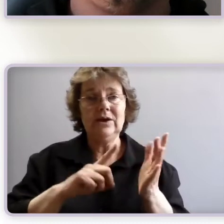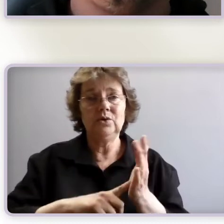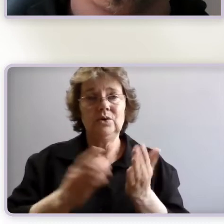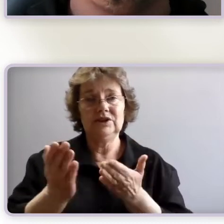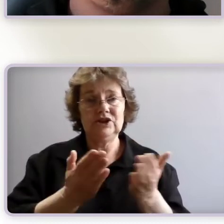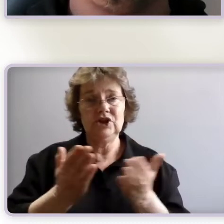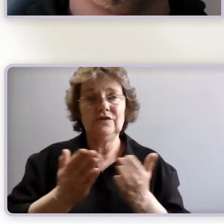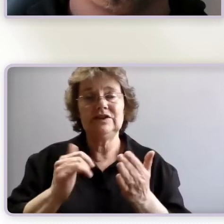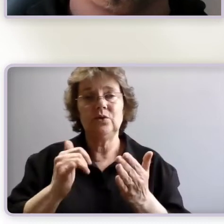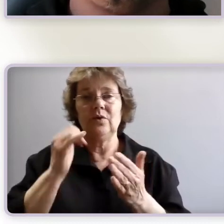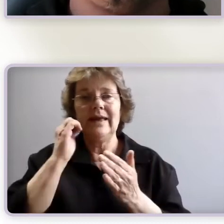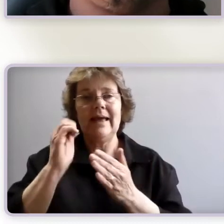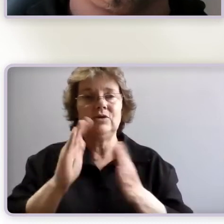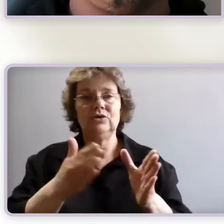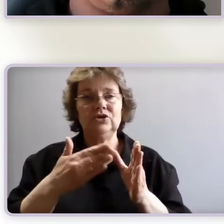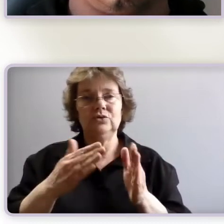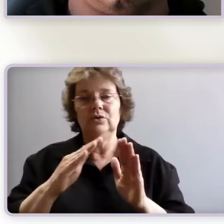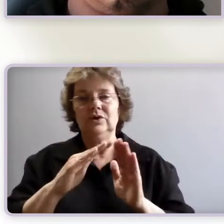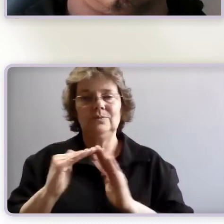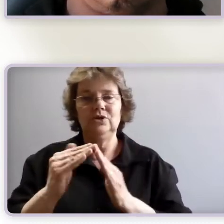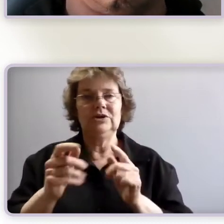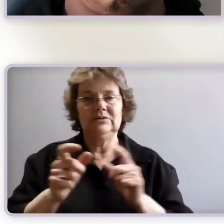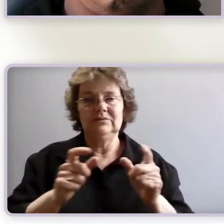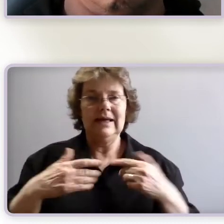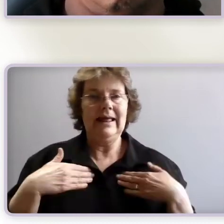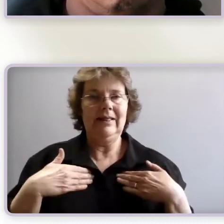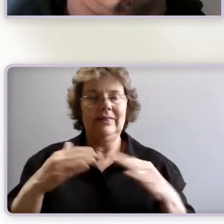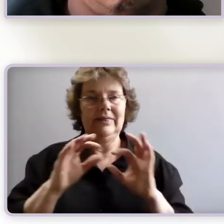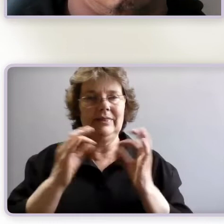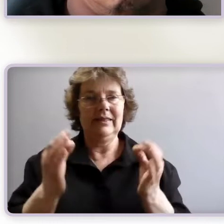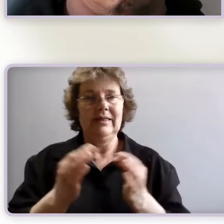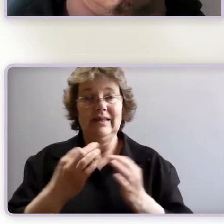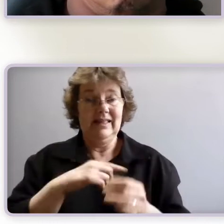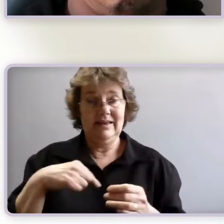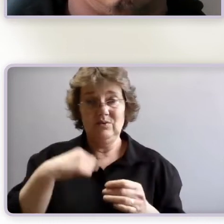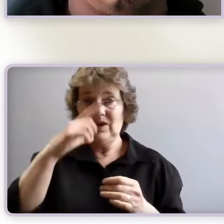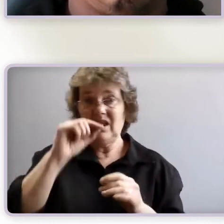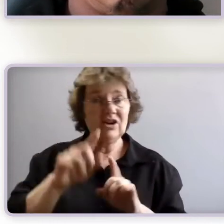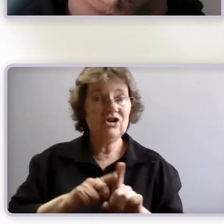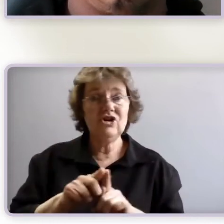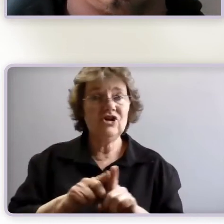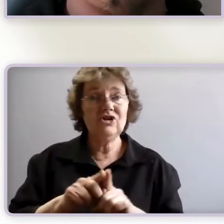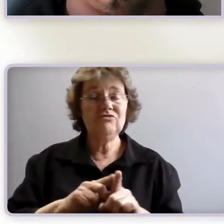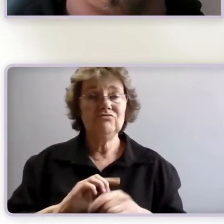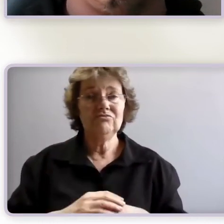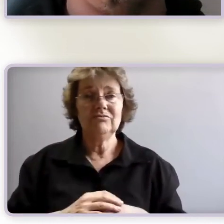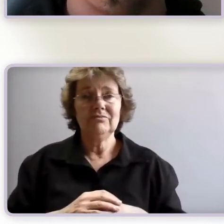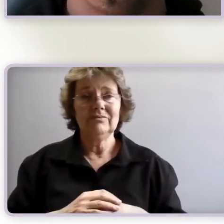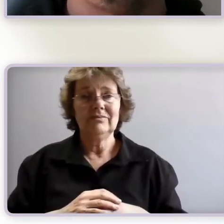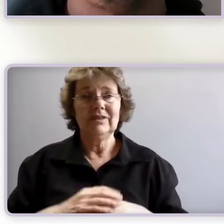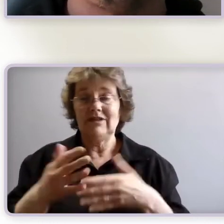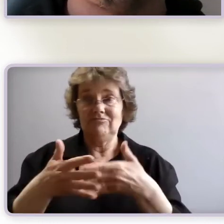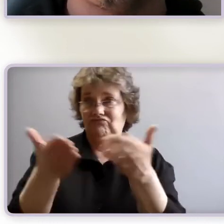Health Organisations, that we can learn, that the rest of us of the Australian community can learn